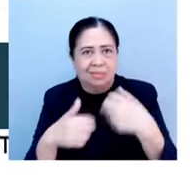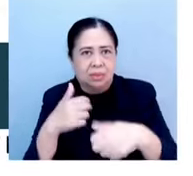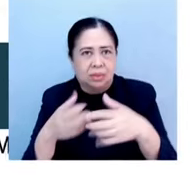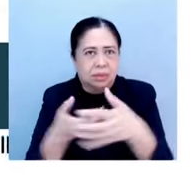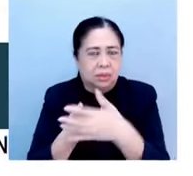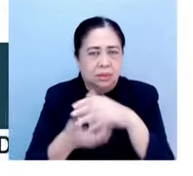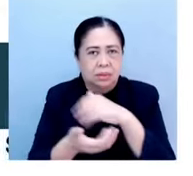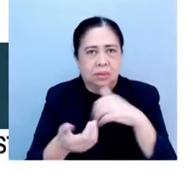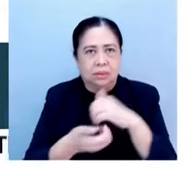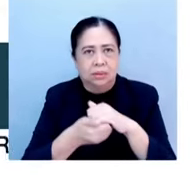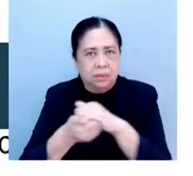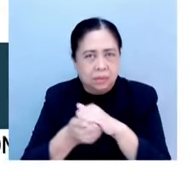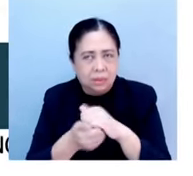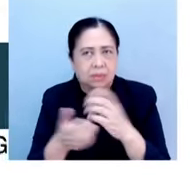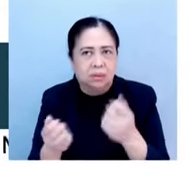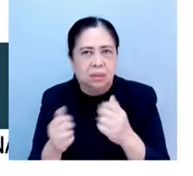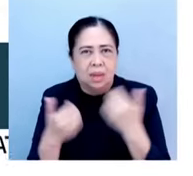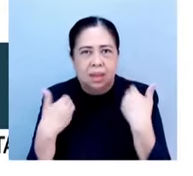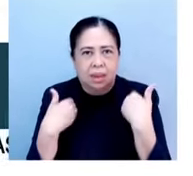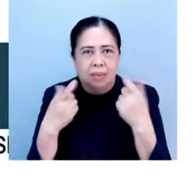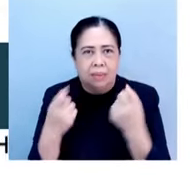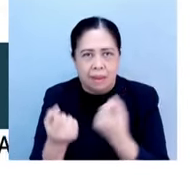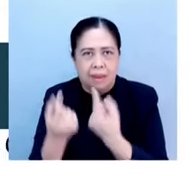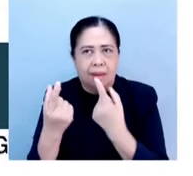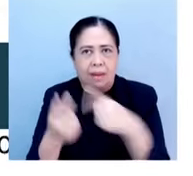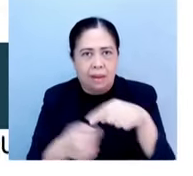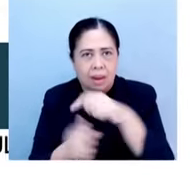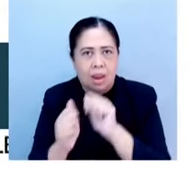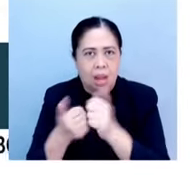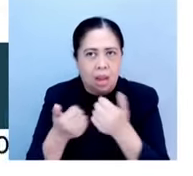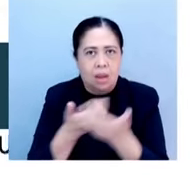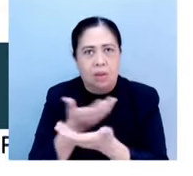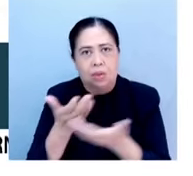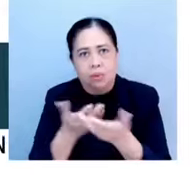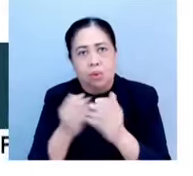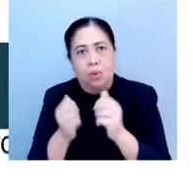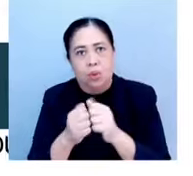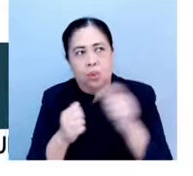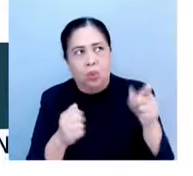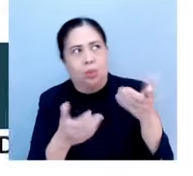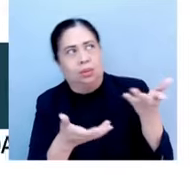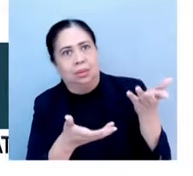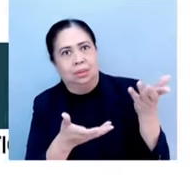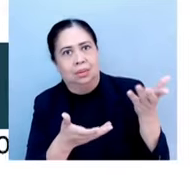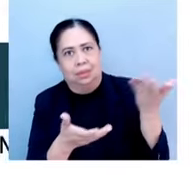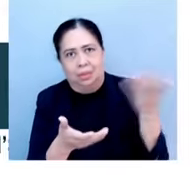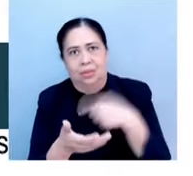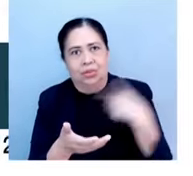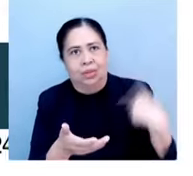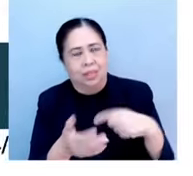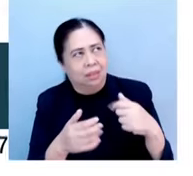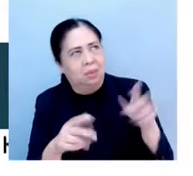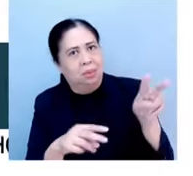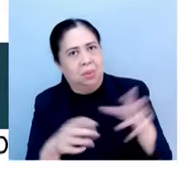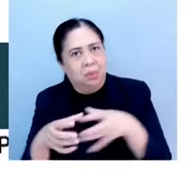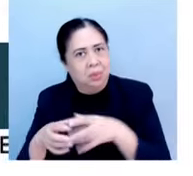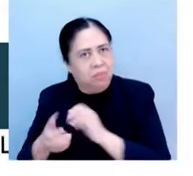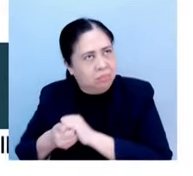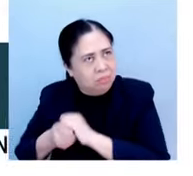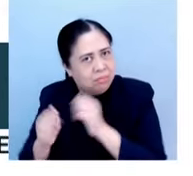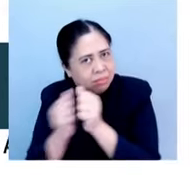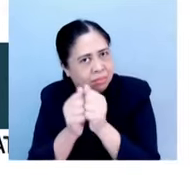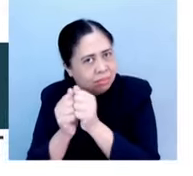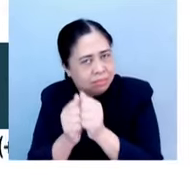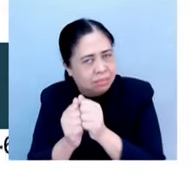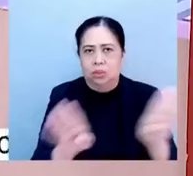course, one way or the other, having some understanding on how they would deal with the elephant in the room. That is, of course, Chinese expansive maritime expansion in the South